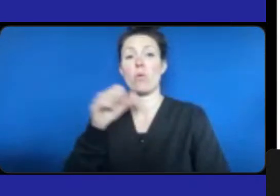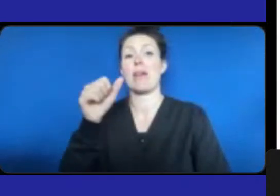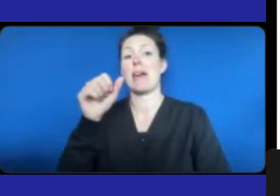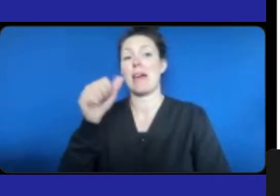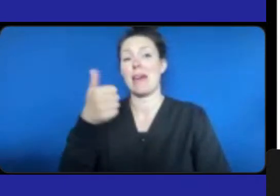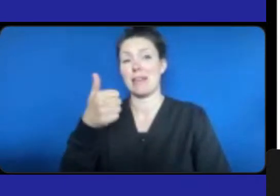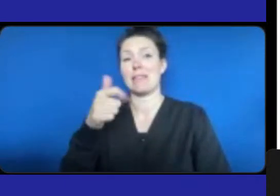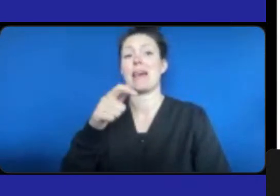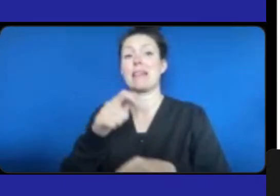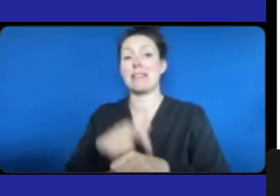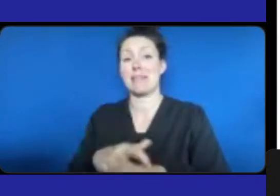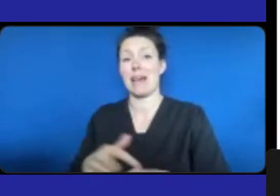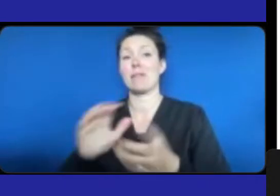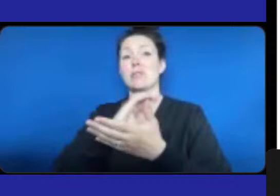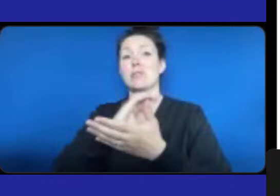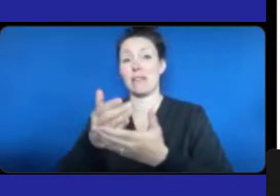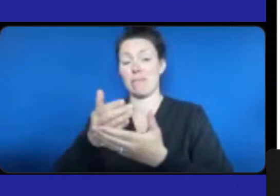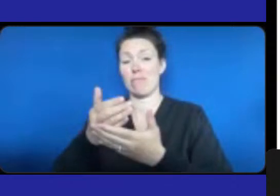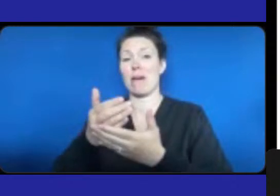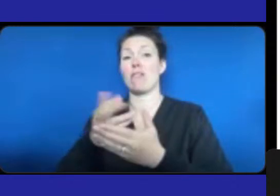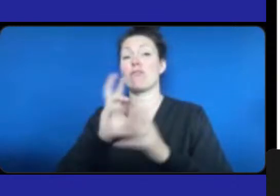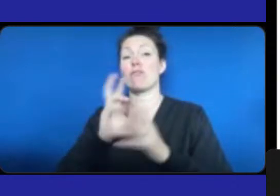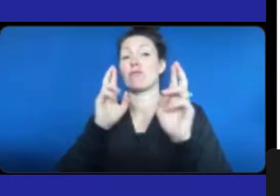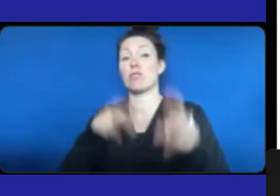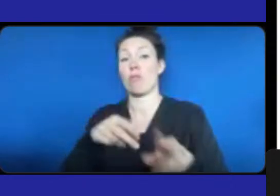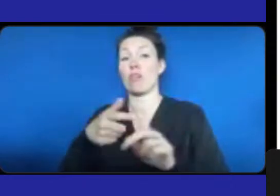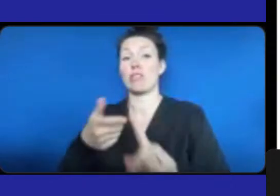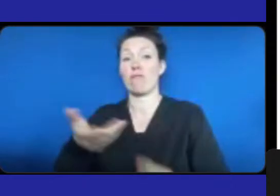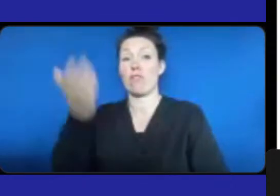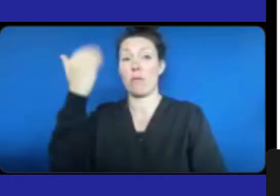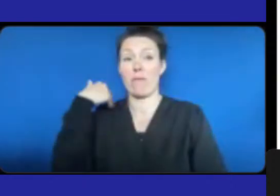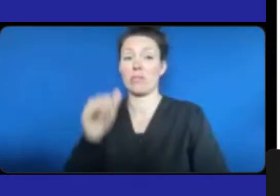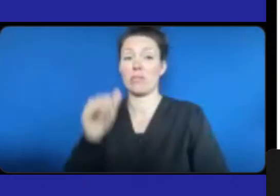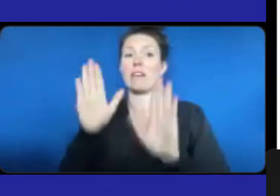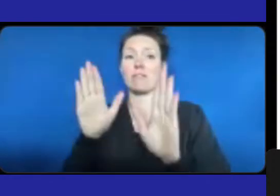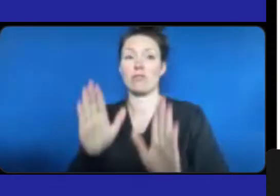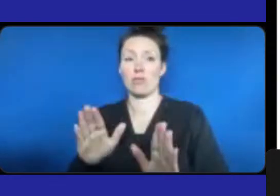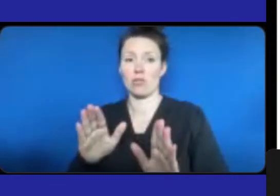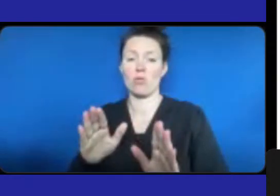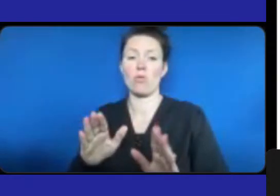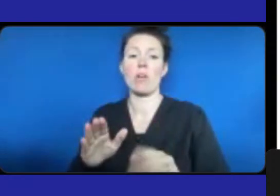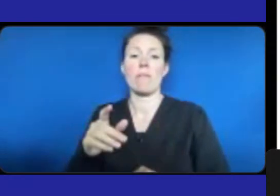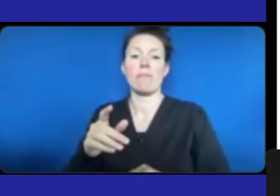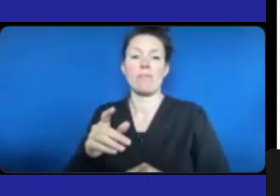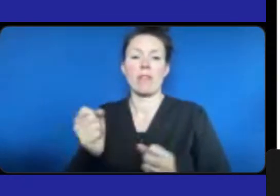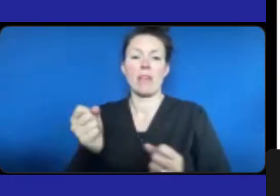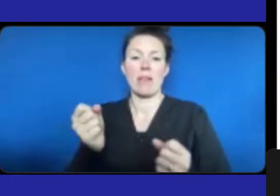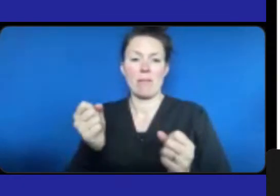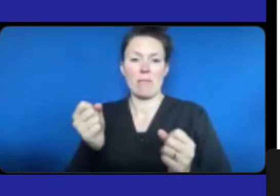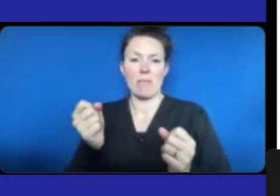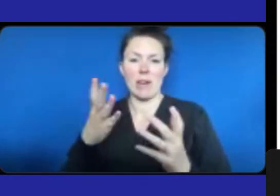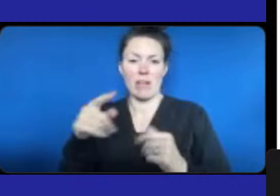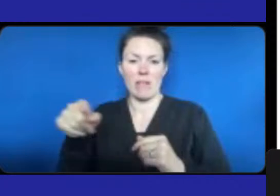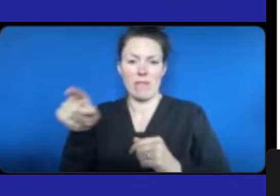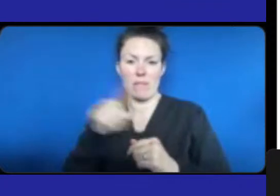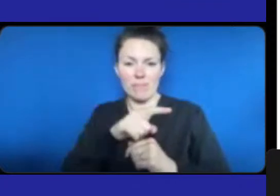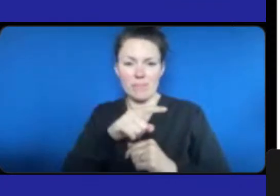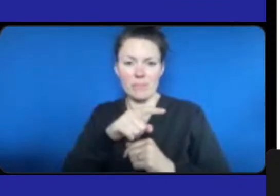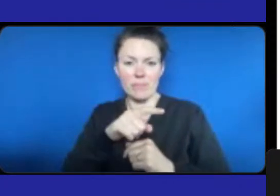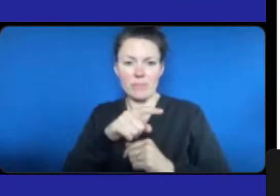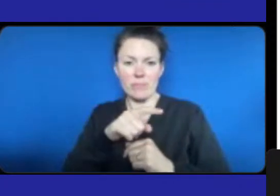has been done previously. And again, that is a great credit to Akenfe. Some of you have heard me say he first came to me and said he